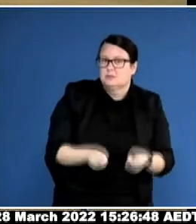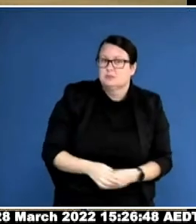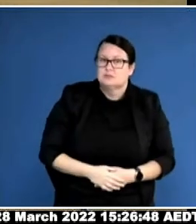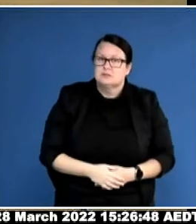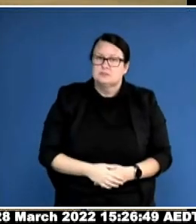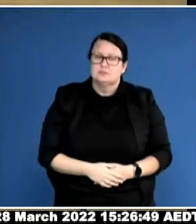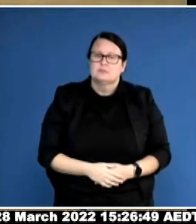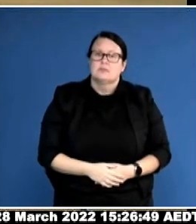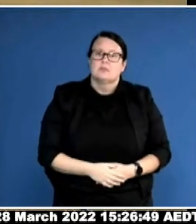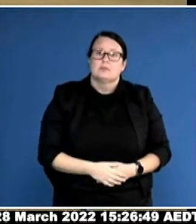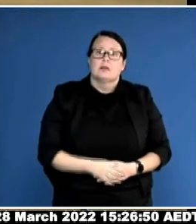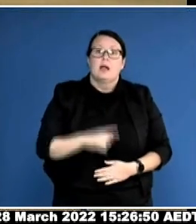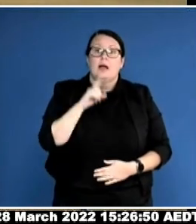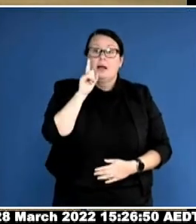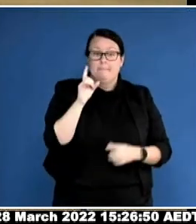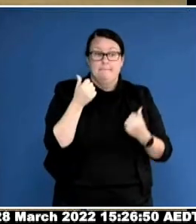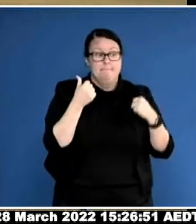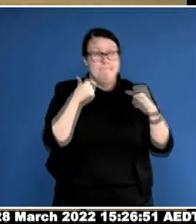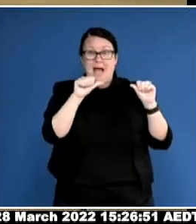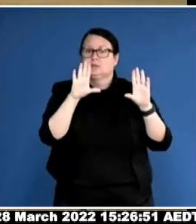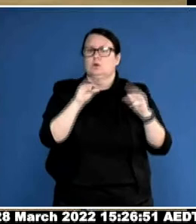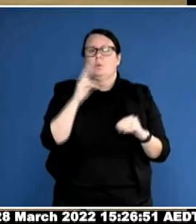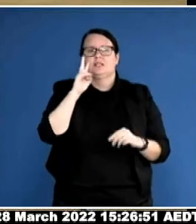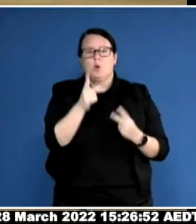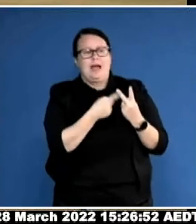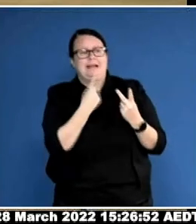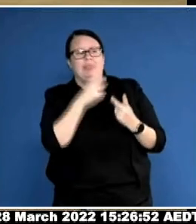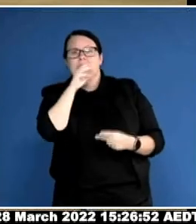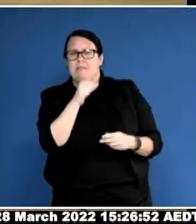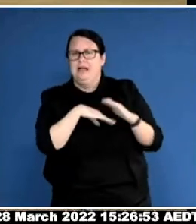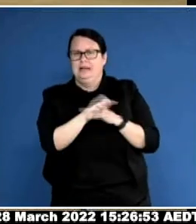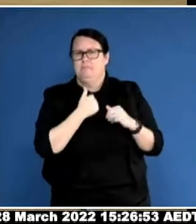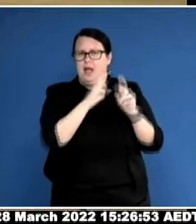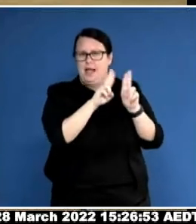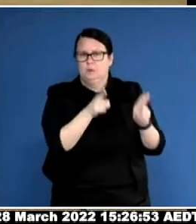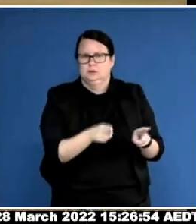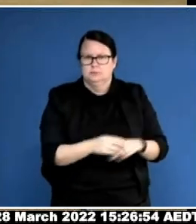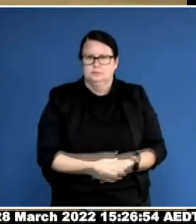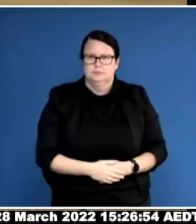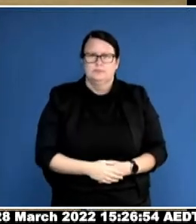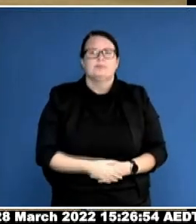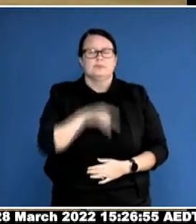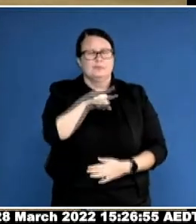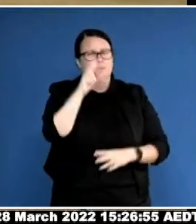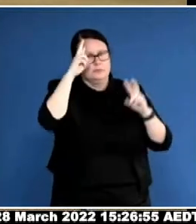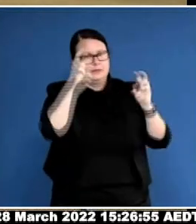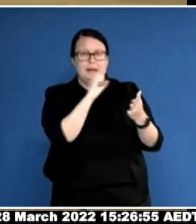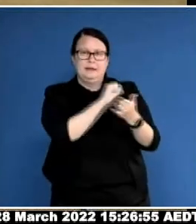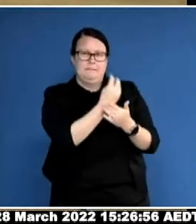think that he only stopped this behaviour once he noticed that I had a male friend. That was when I started seeing person